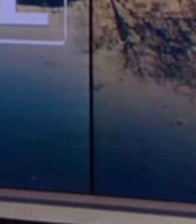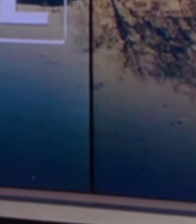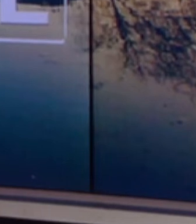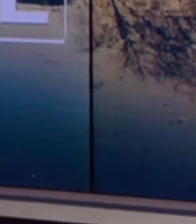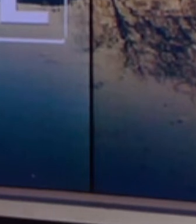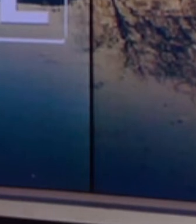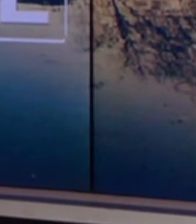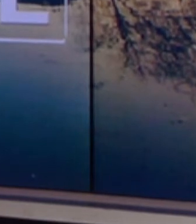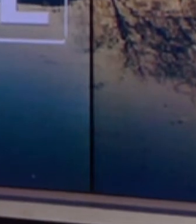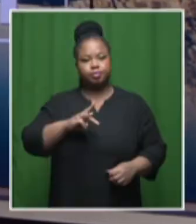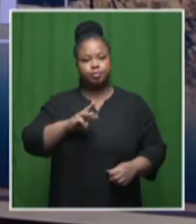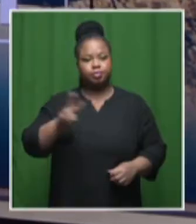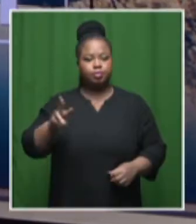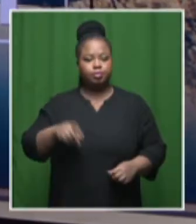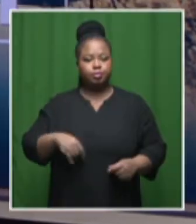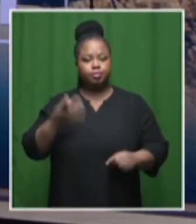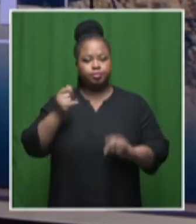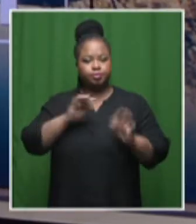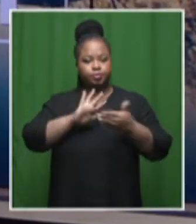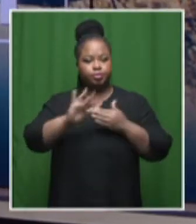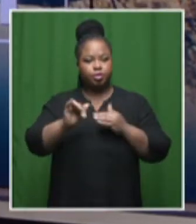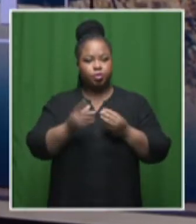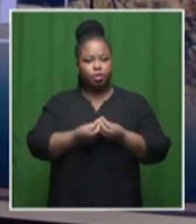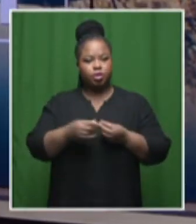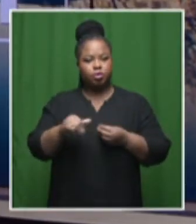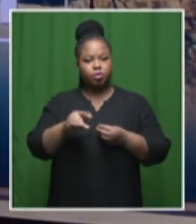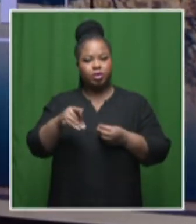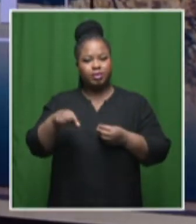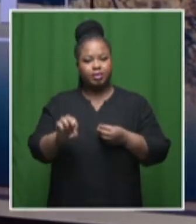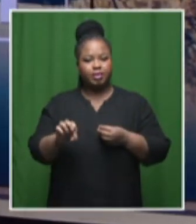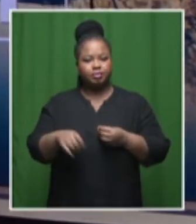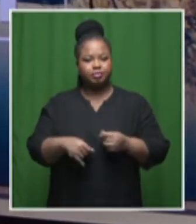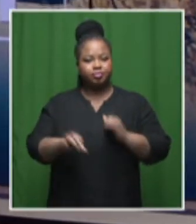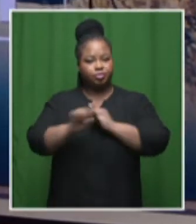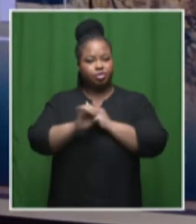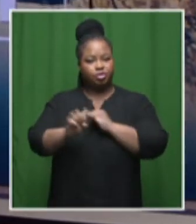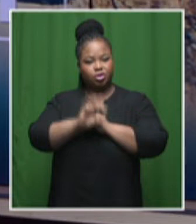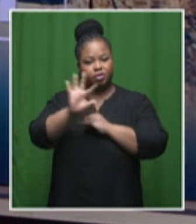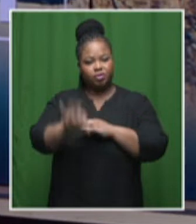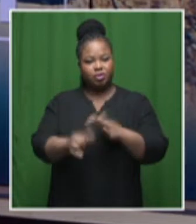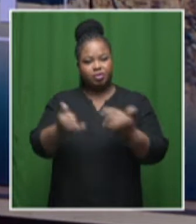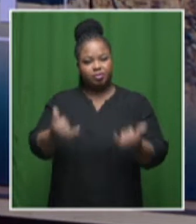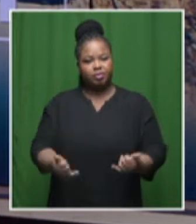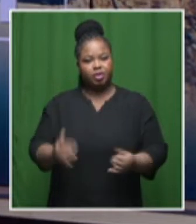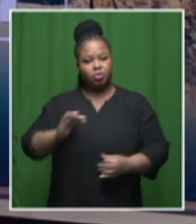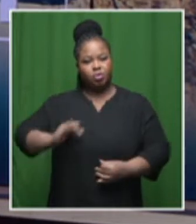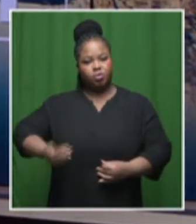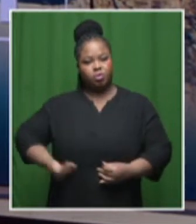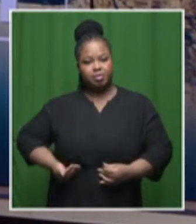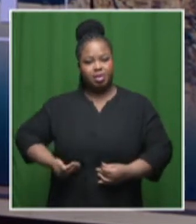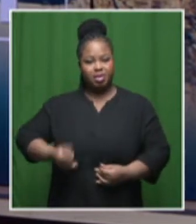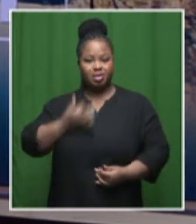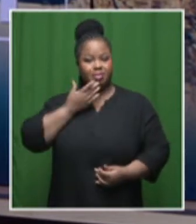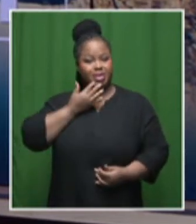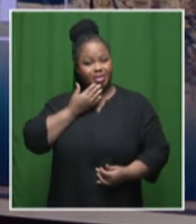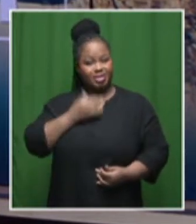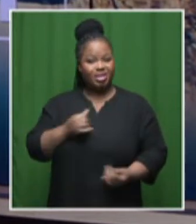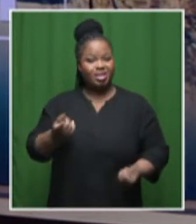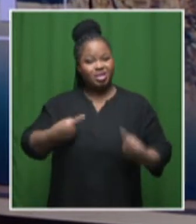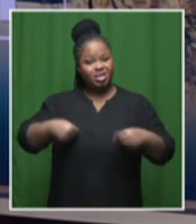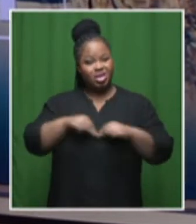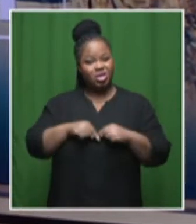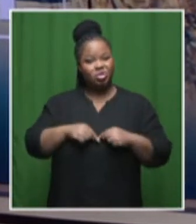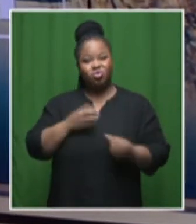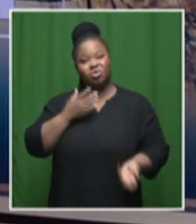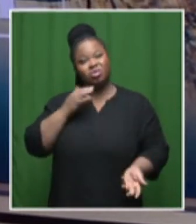The NWU Gallery, in collaboration with the Goethe-Institut South Africa, is currently hosting the Feminism Ya, mang Yethu, Yani